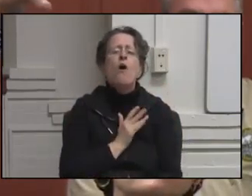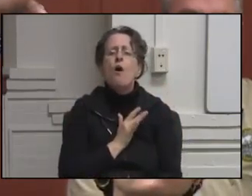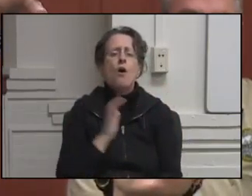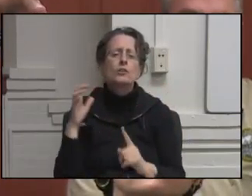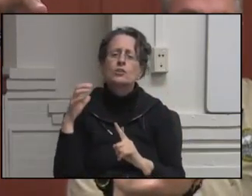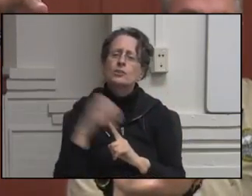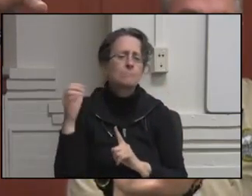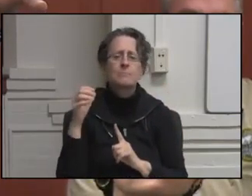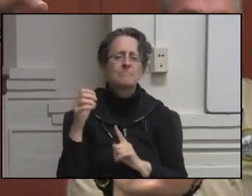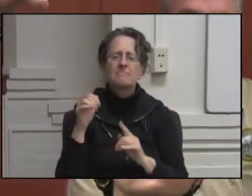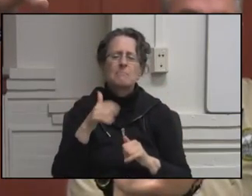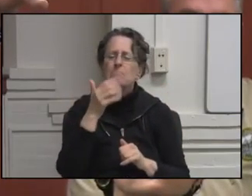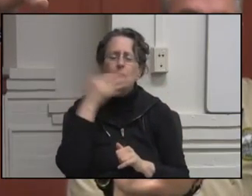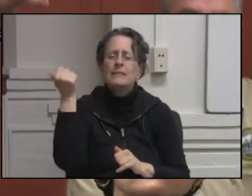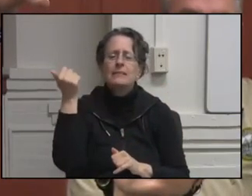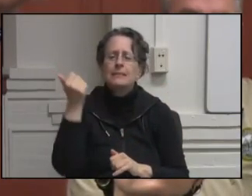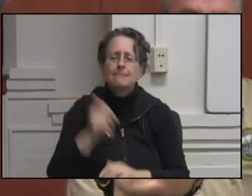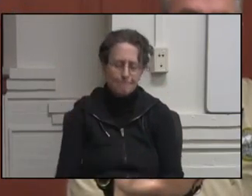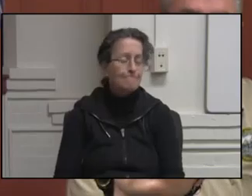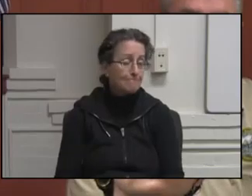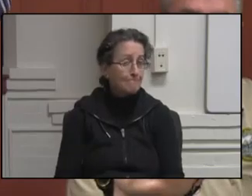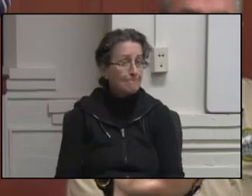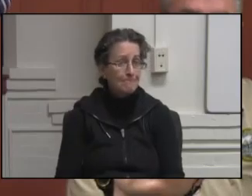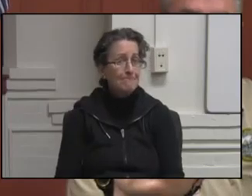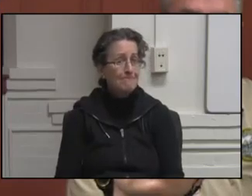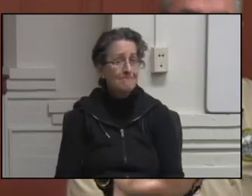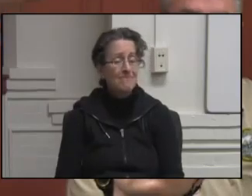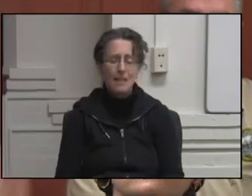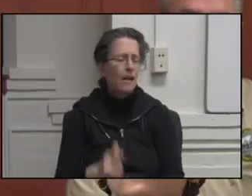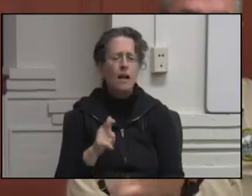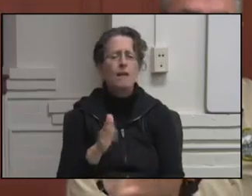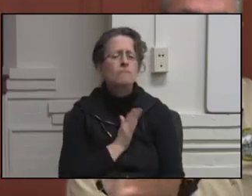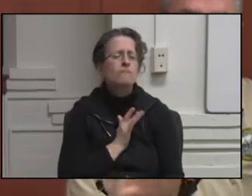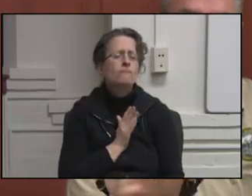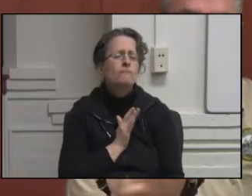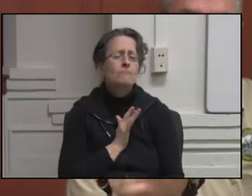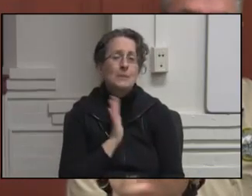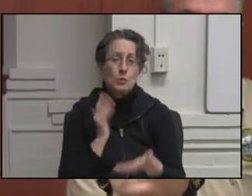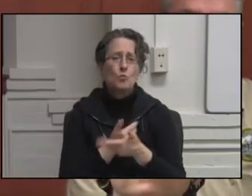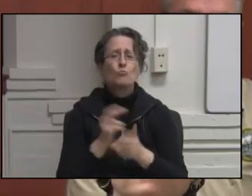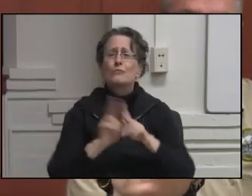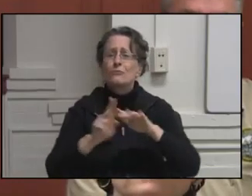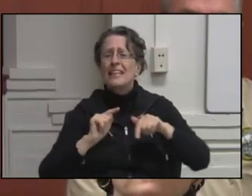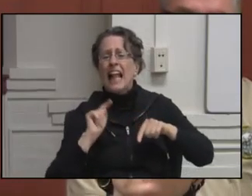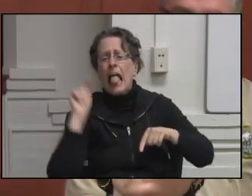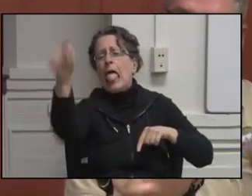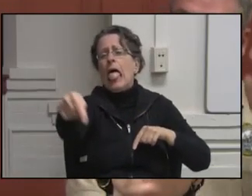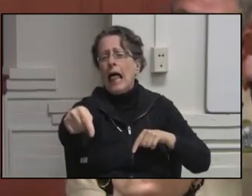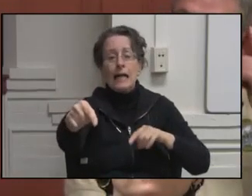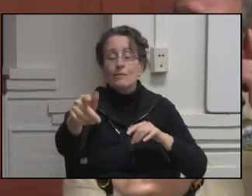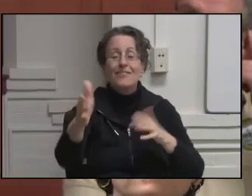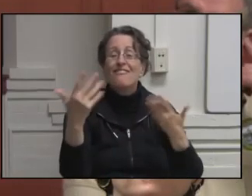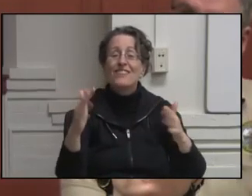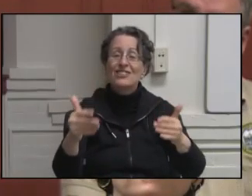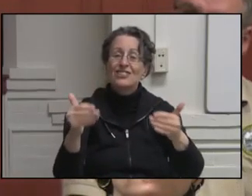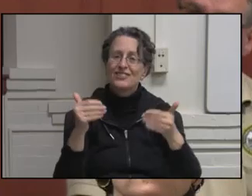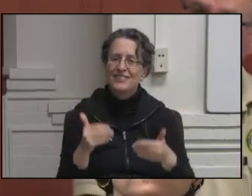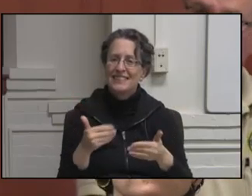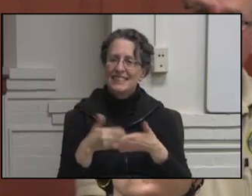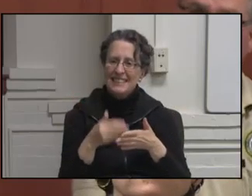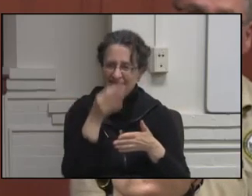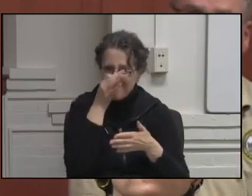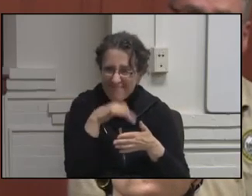think is fantastic. And I think that's a huge new aspect. But I also think that this year you